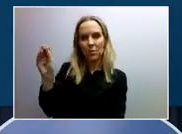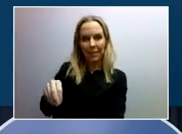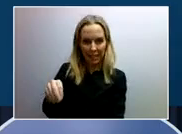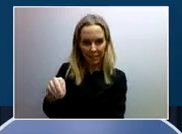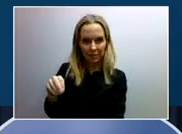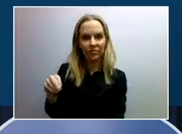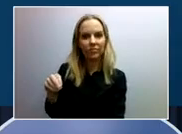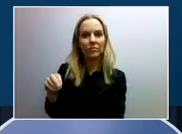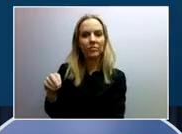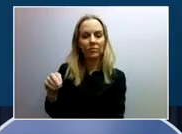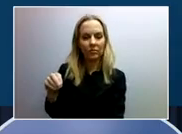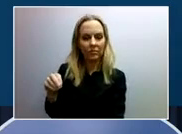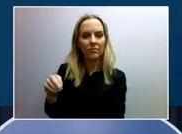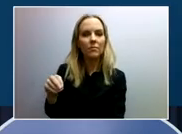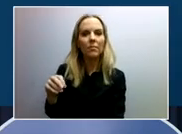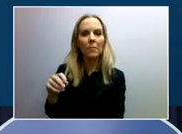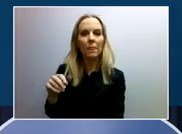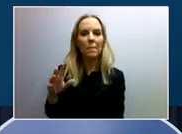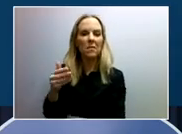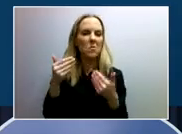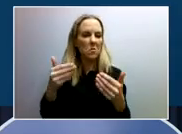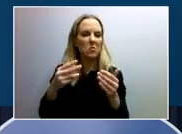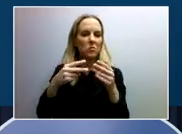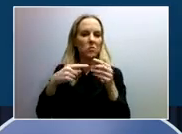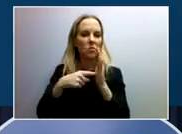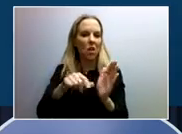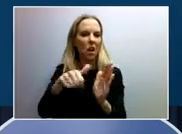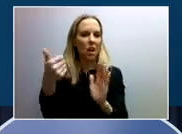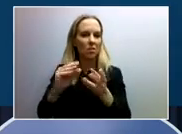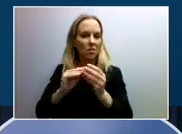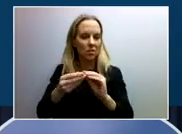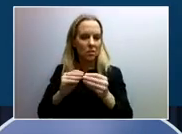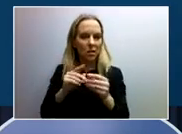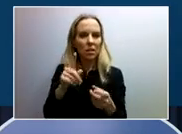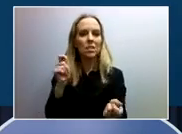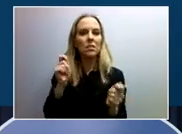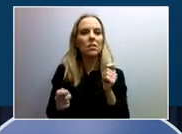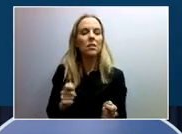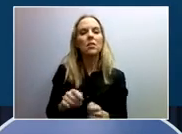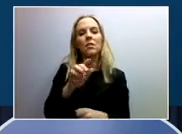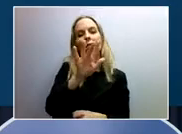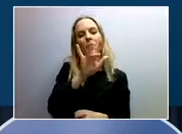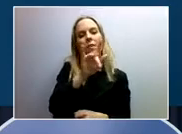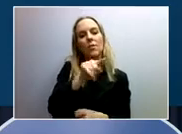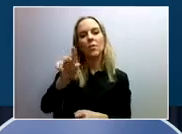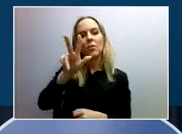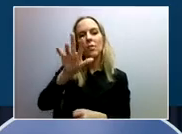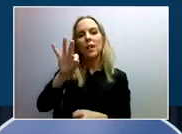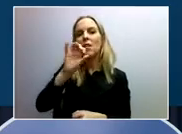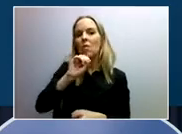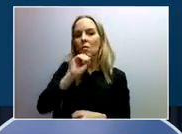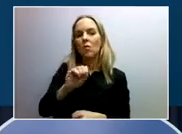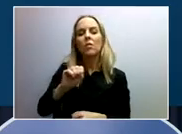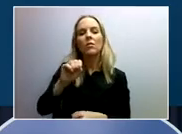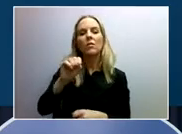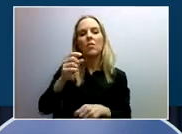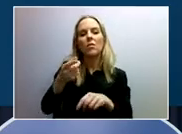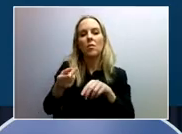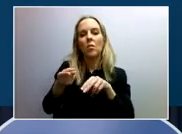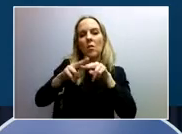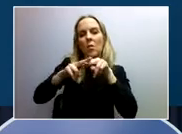You can go ahead and show all the others. The ones that changed, 25 to 39-year-olds, up a point to 61%.